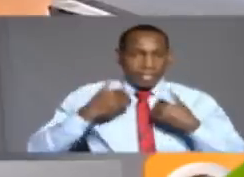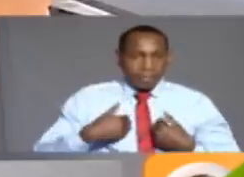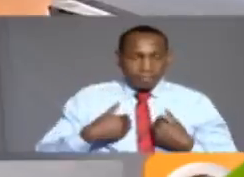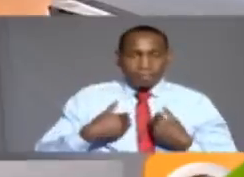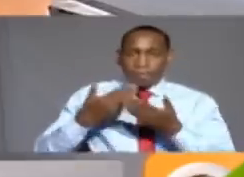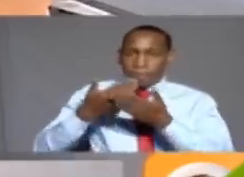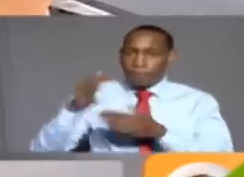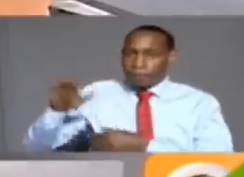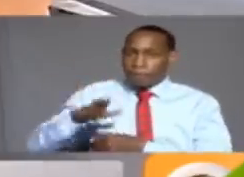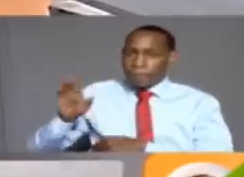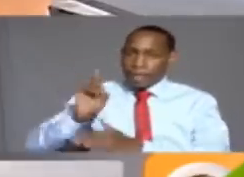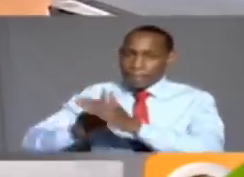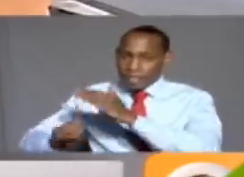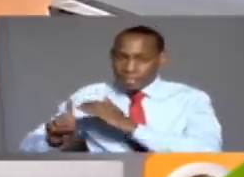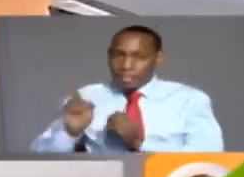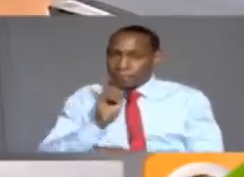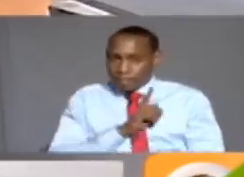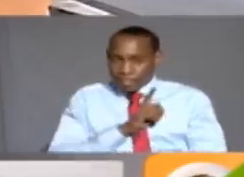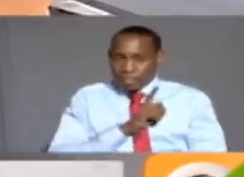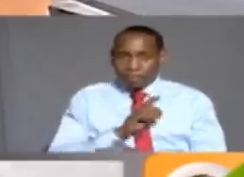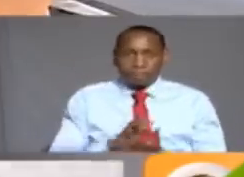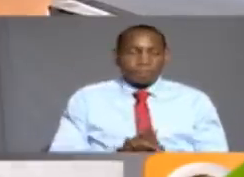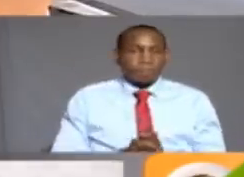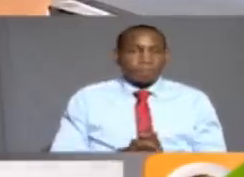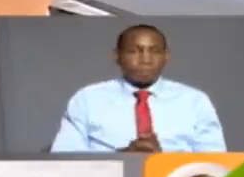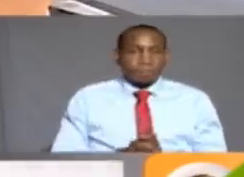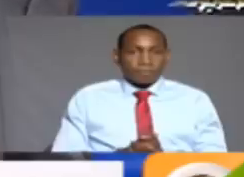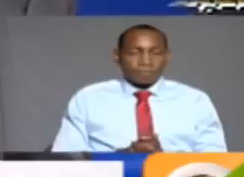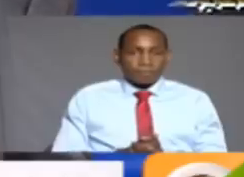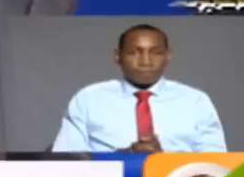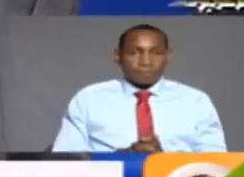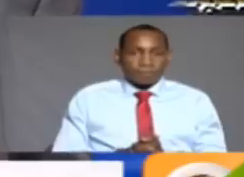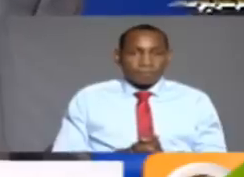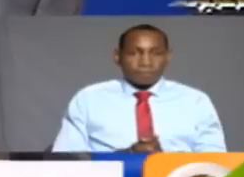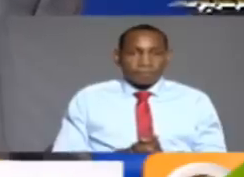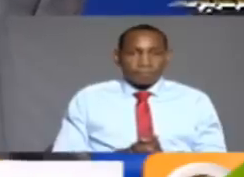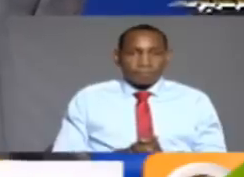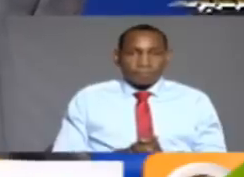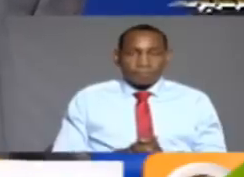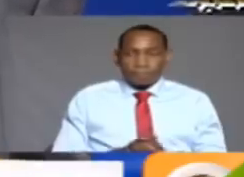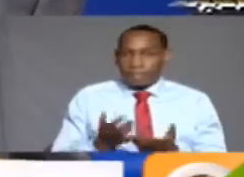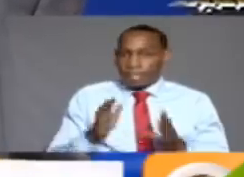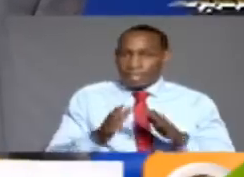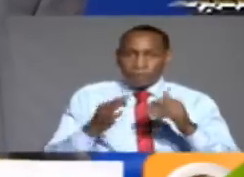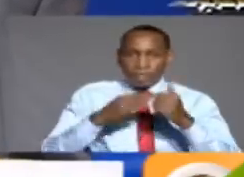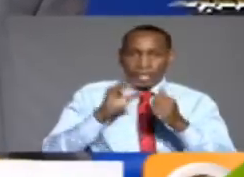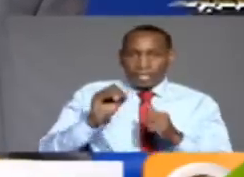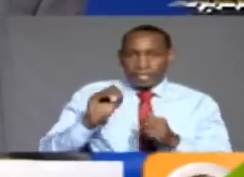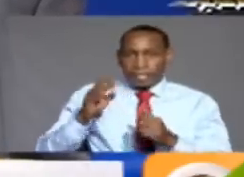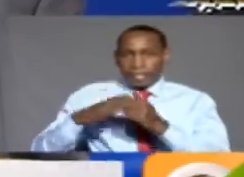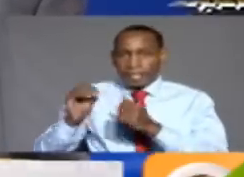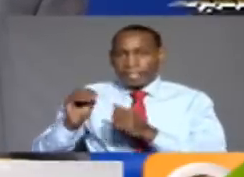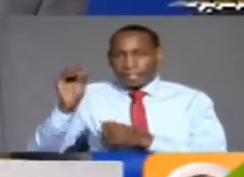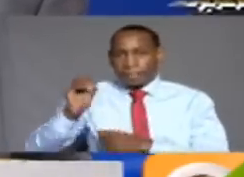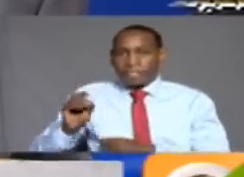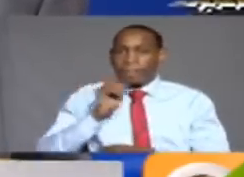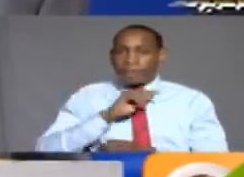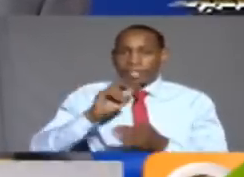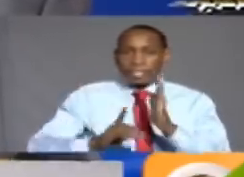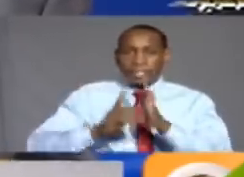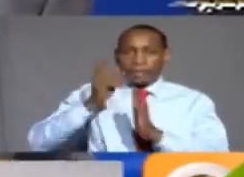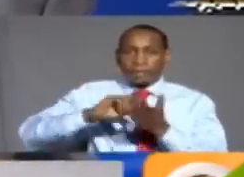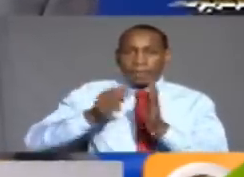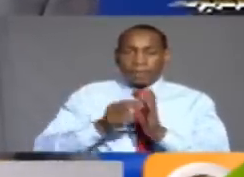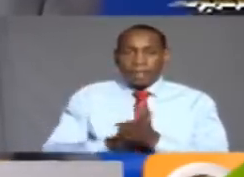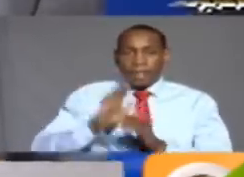before. Mm-hmm. As a matter of fact, a person like myself, I'm almost 80-90% to finishing my development project. Am I